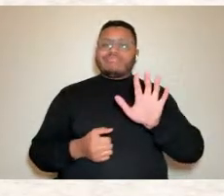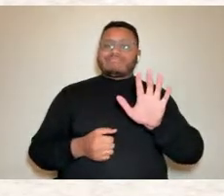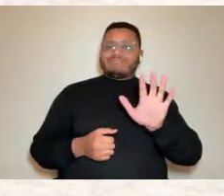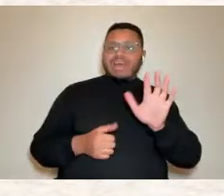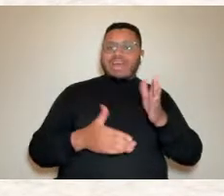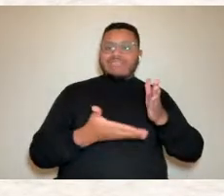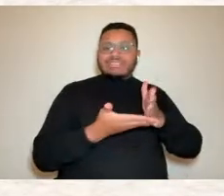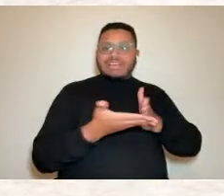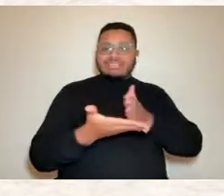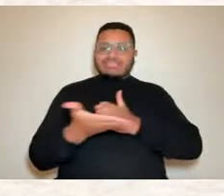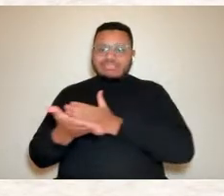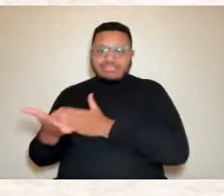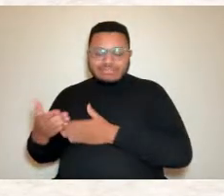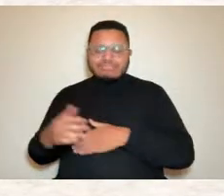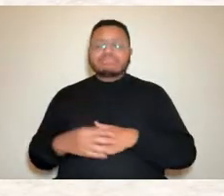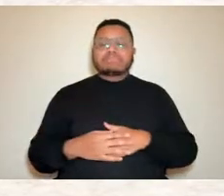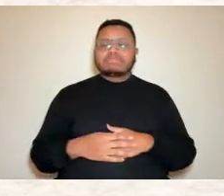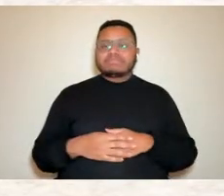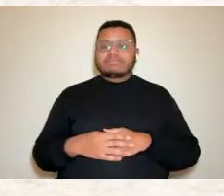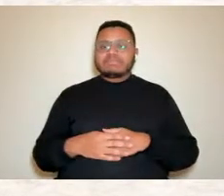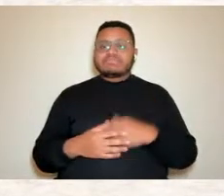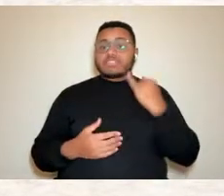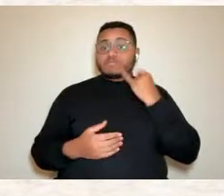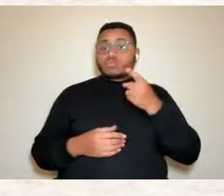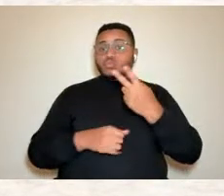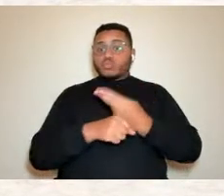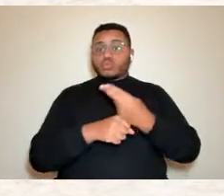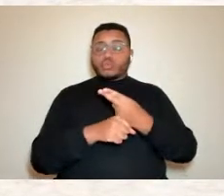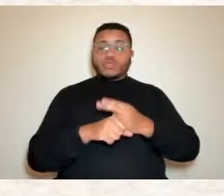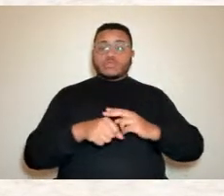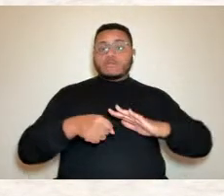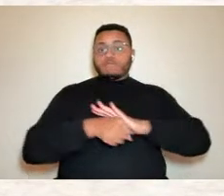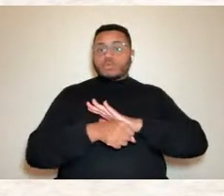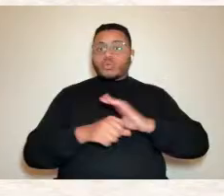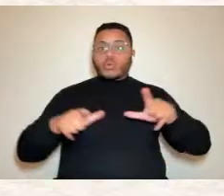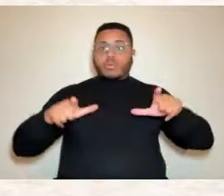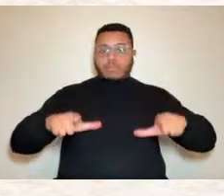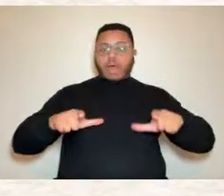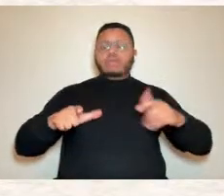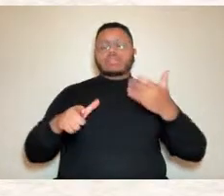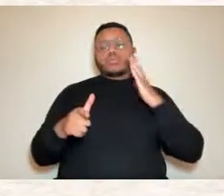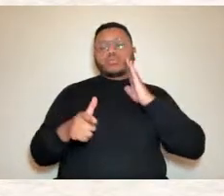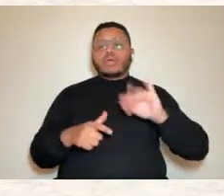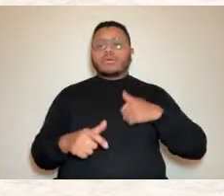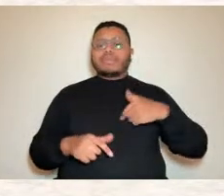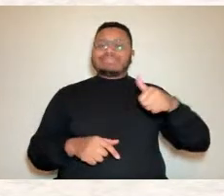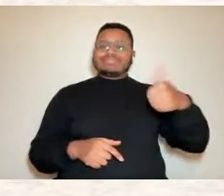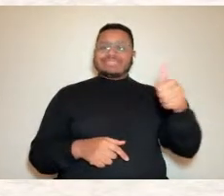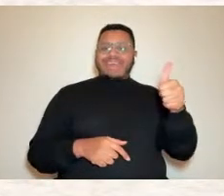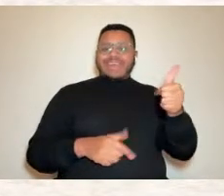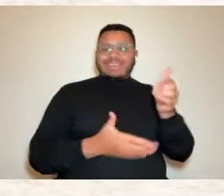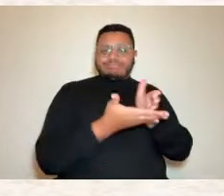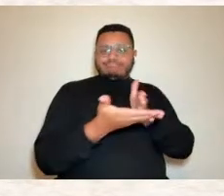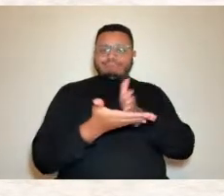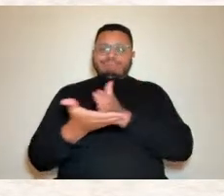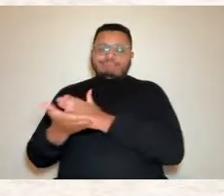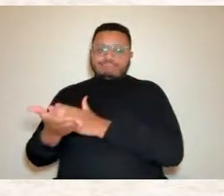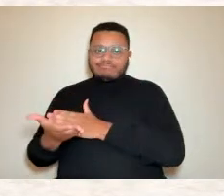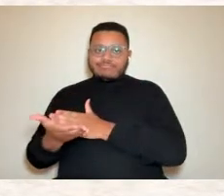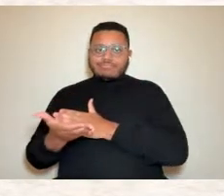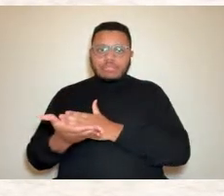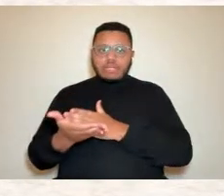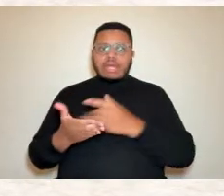5 slices. If you were using a full block, it would just be 10 slices. Now, I did